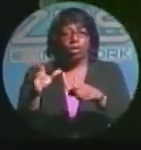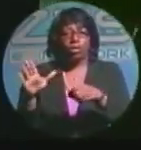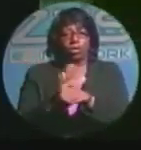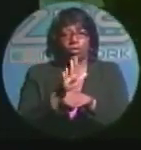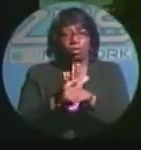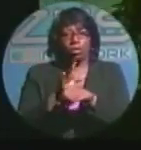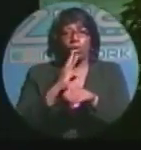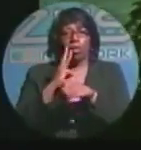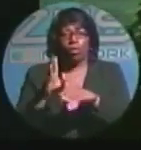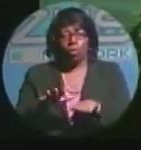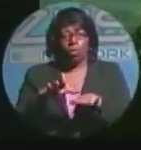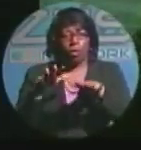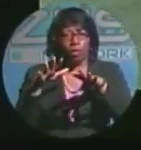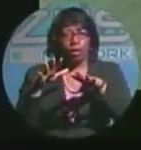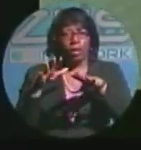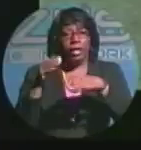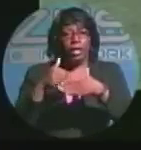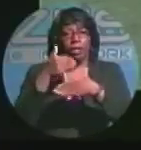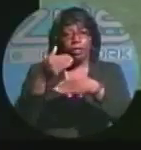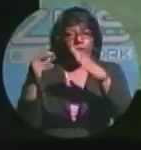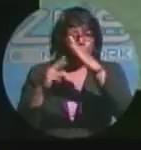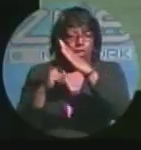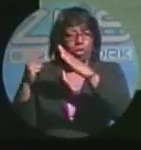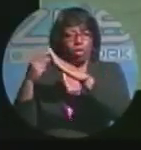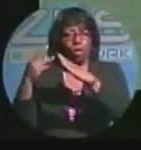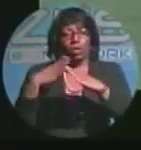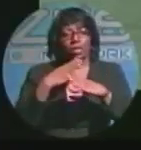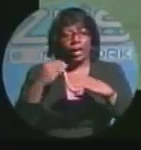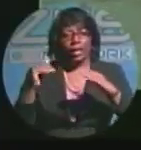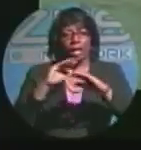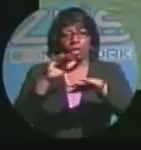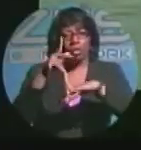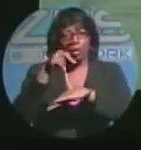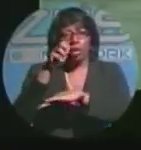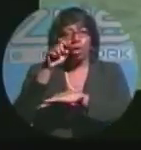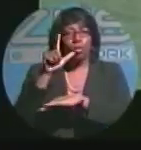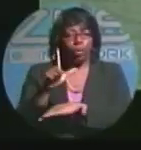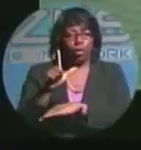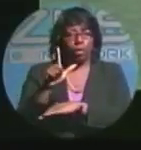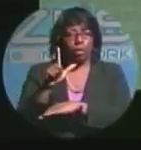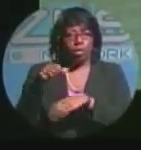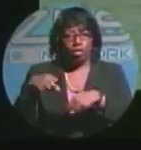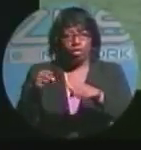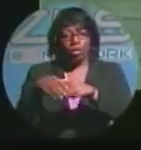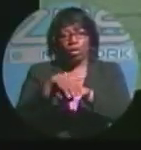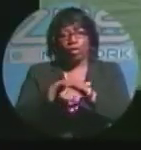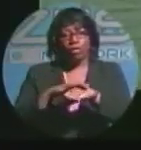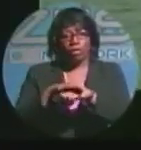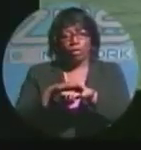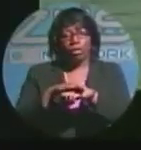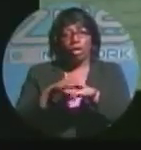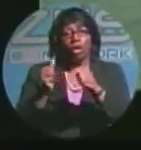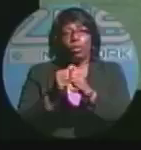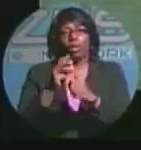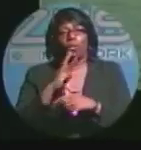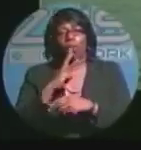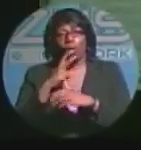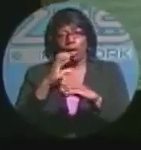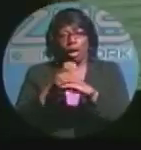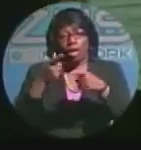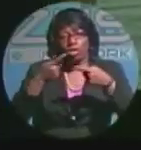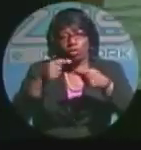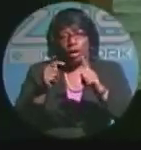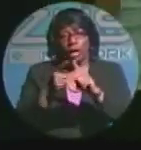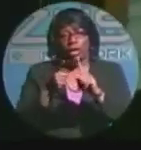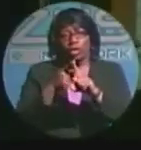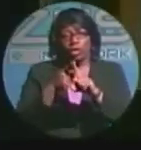In front of the Palm Bay Resort, it was like a swimming pool. Despite the streets being covered with water, vehicles still trying their